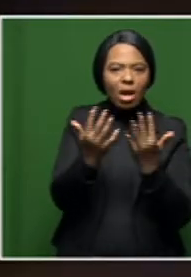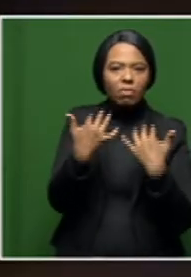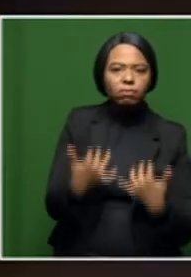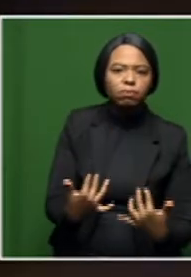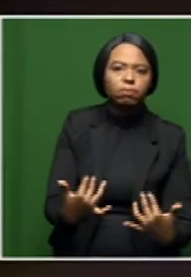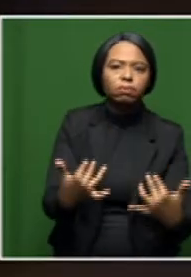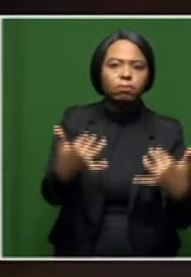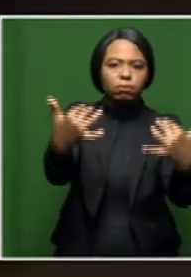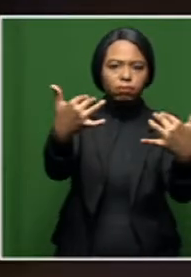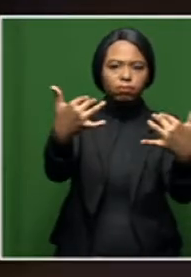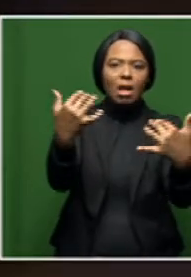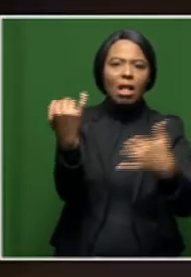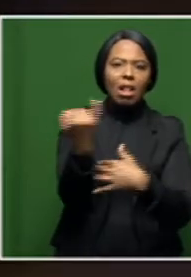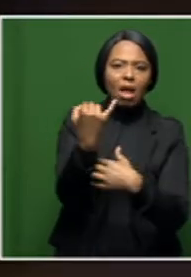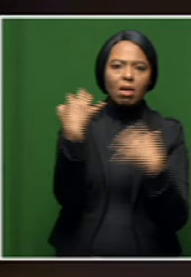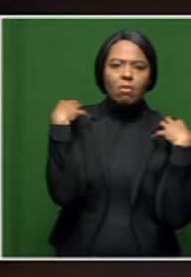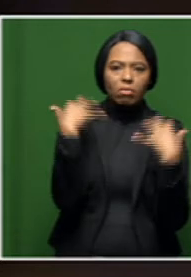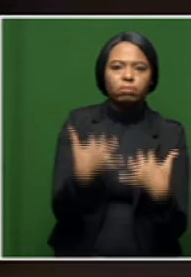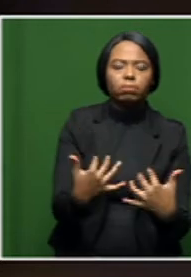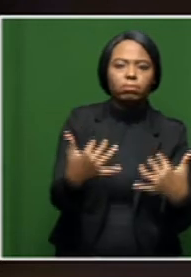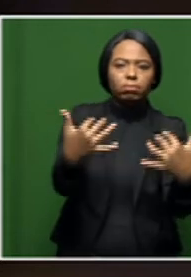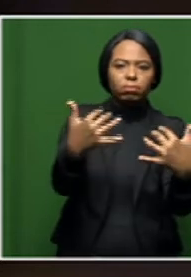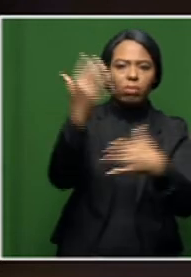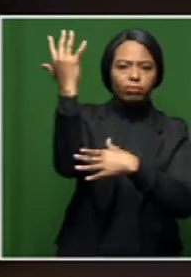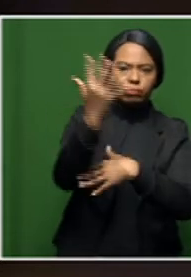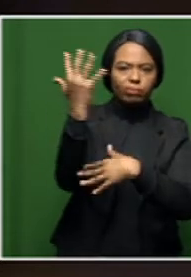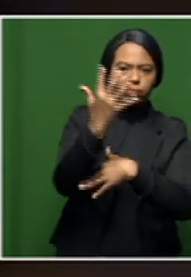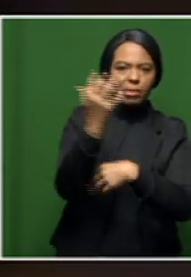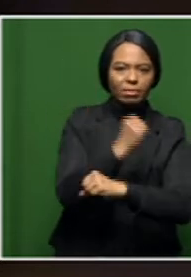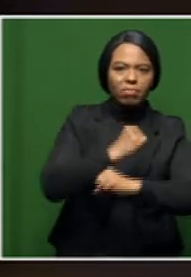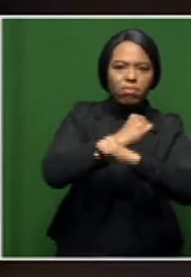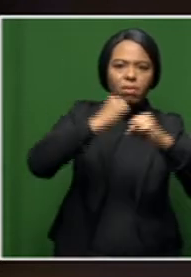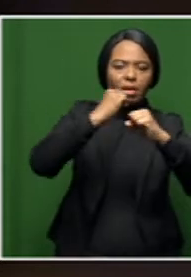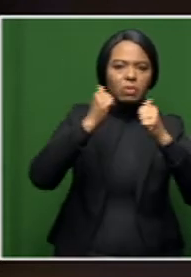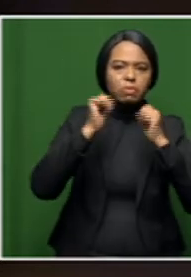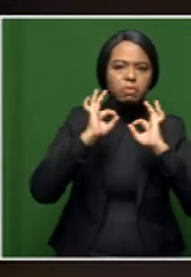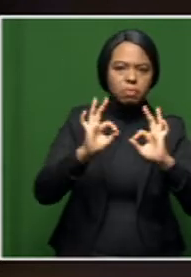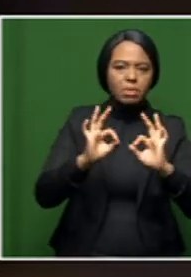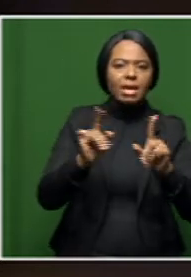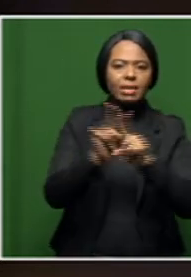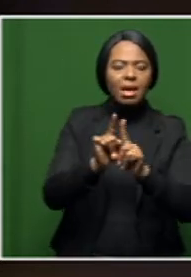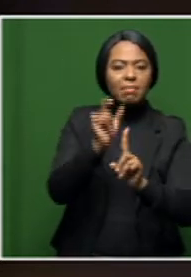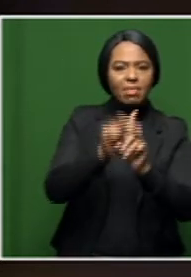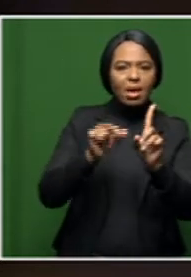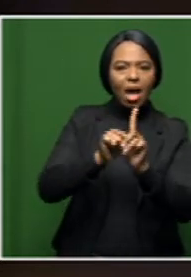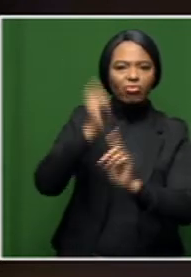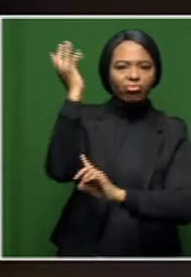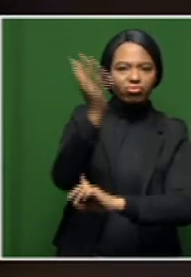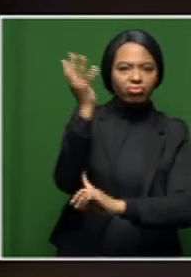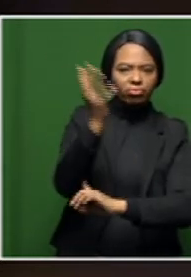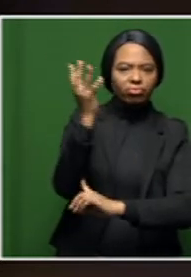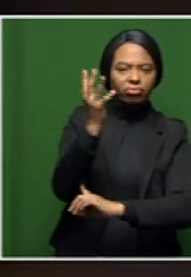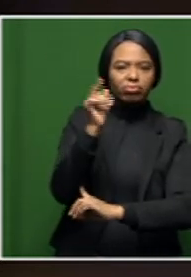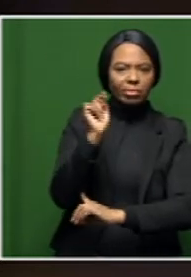structure. And this was the sort of framework for the lecture series. So Nell came through and she spoke about, presented